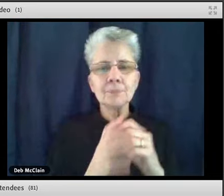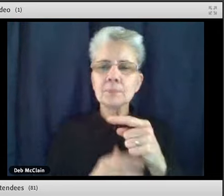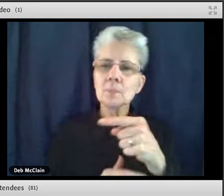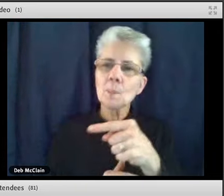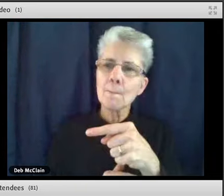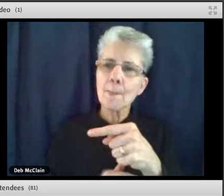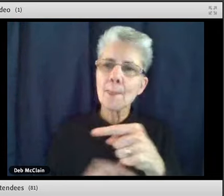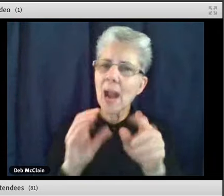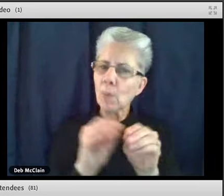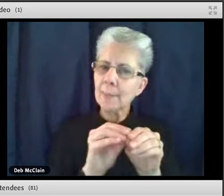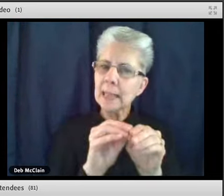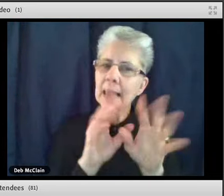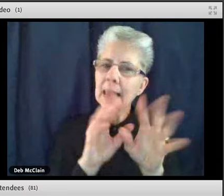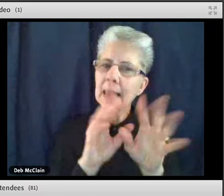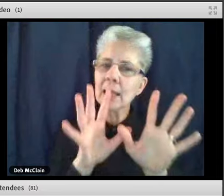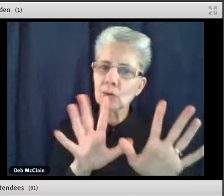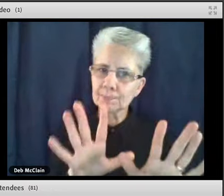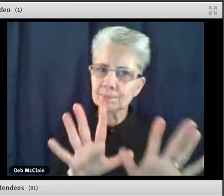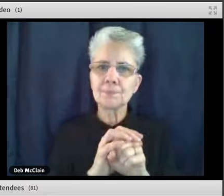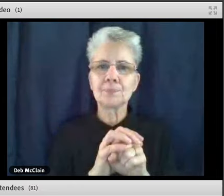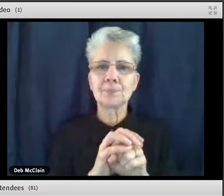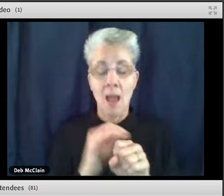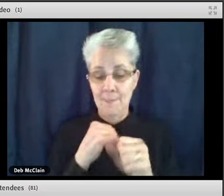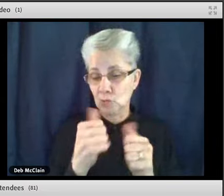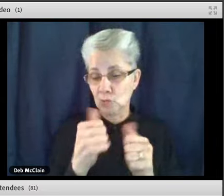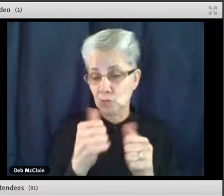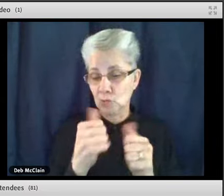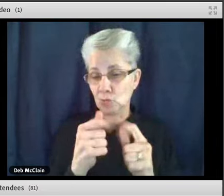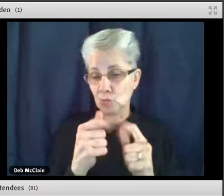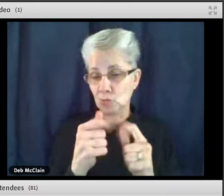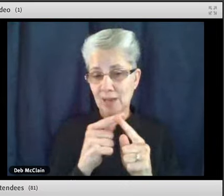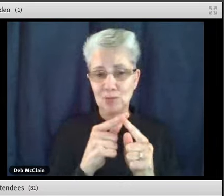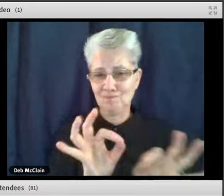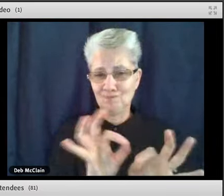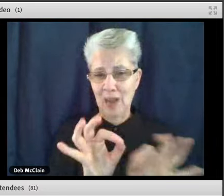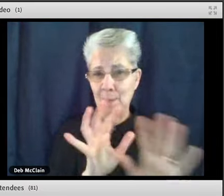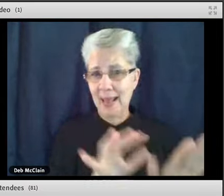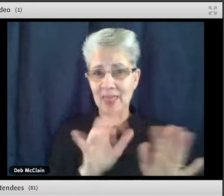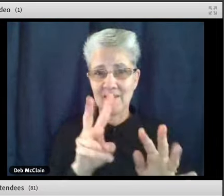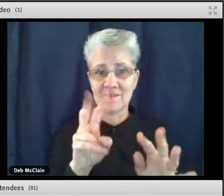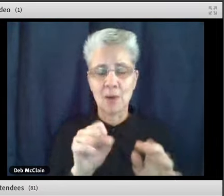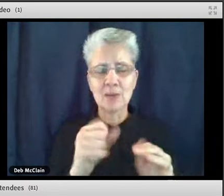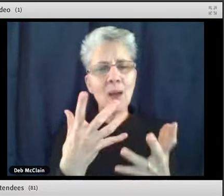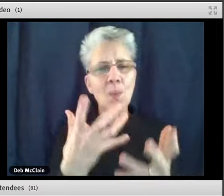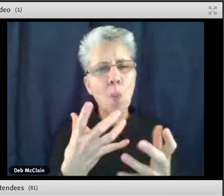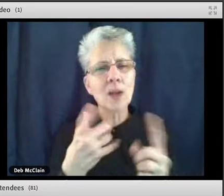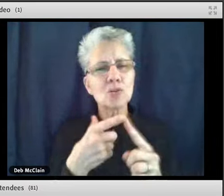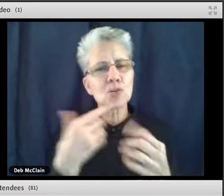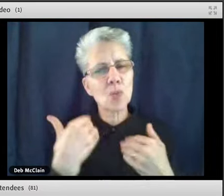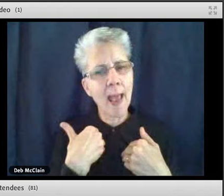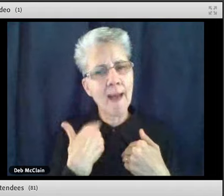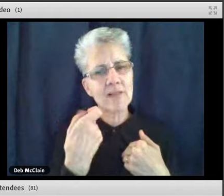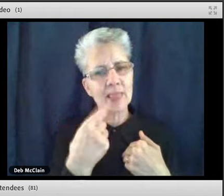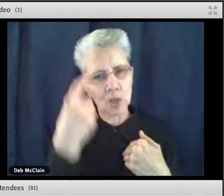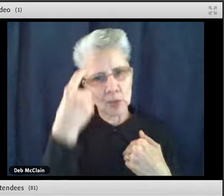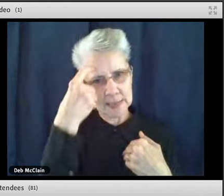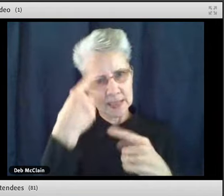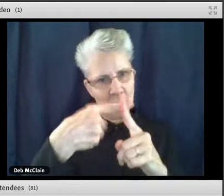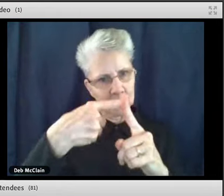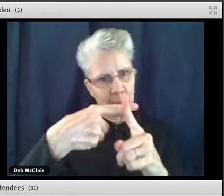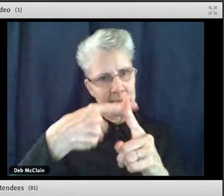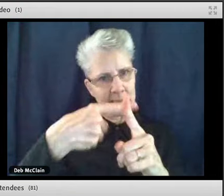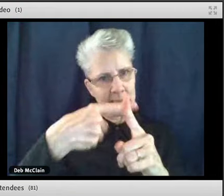he was talking about something different, but I think it applies to the virus as well. Yes, Angela, diluted bleach or water. I forget